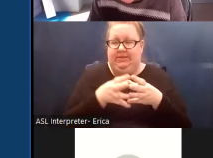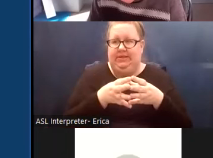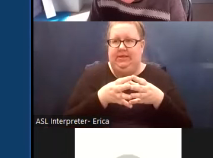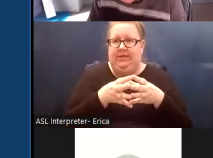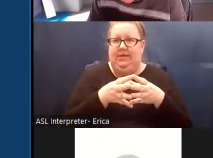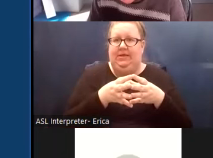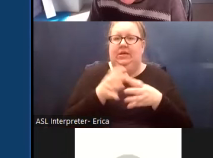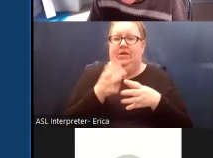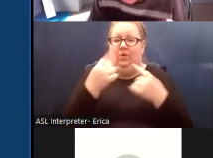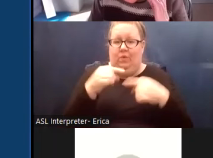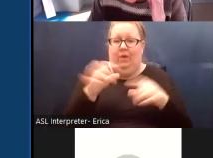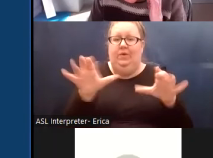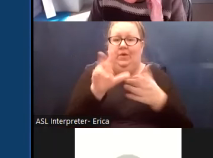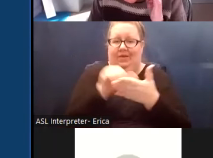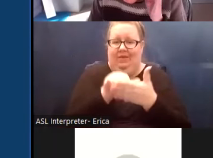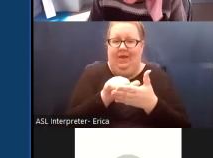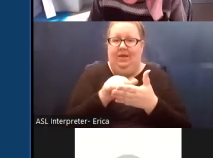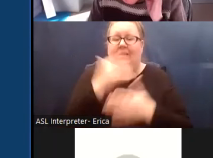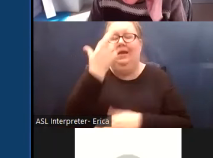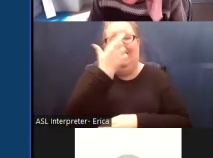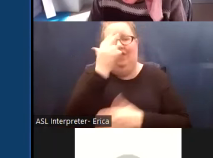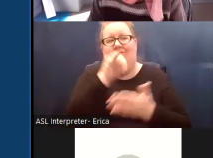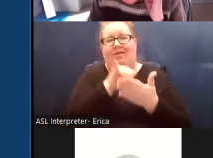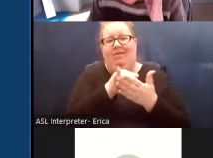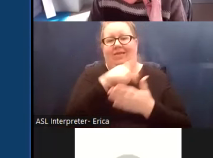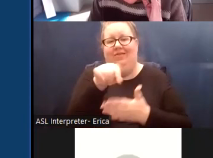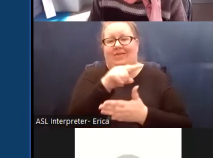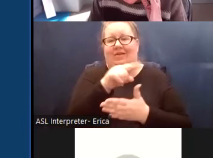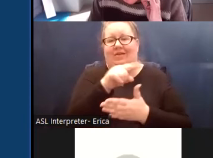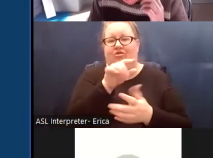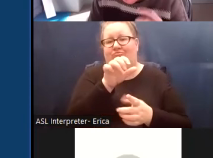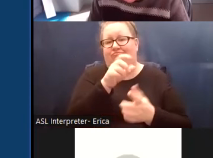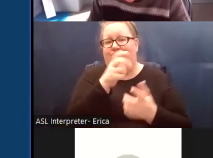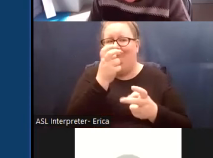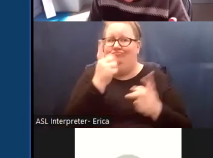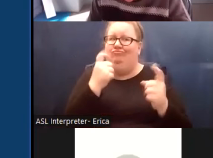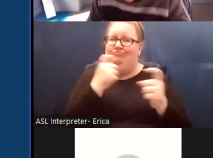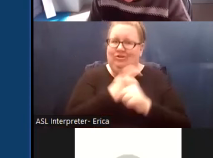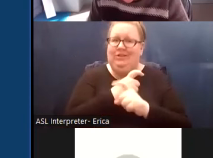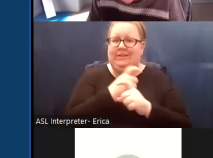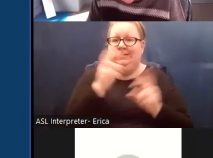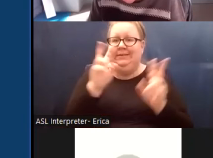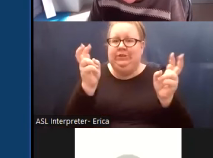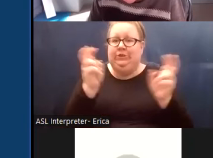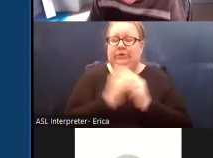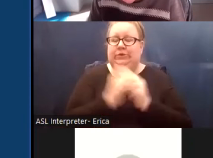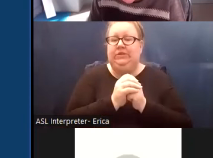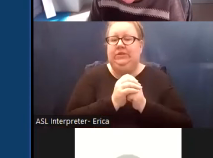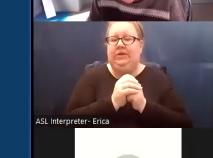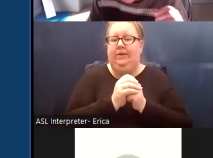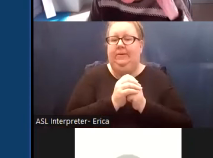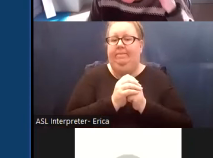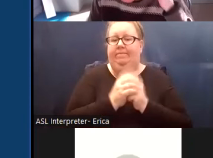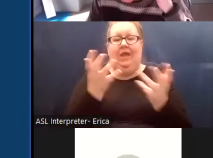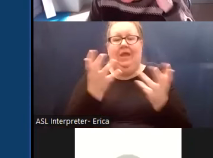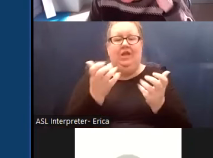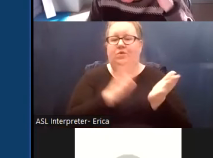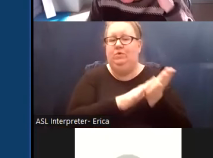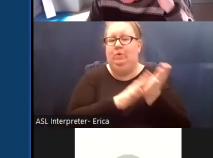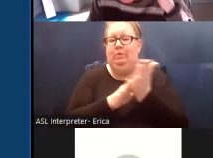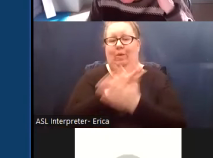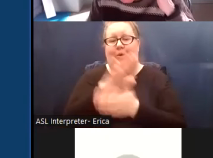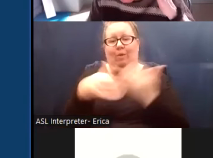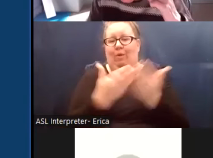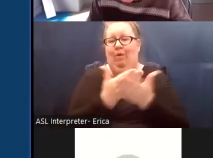in so doing. And I realize that these are tricky issues, but I just want to applaud all of you